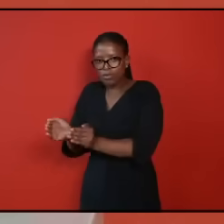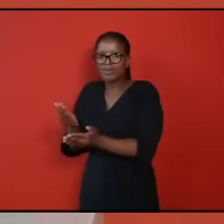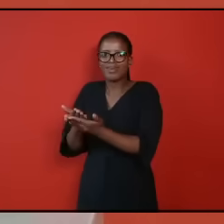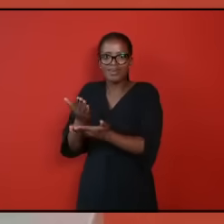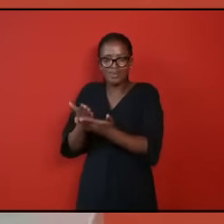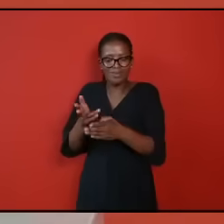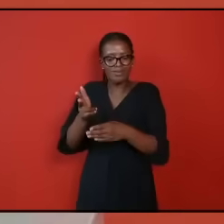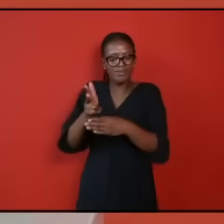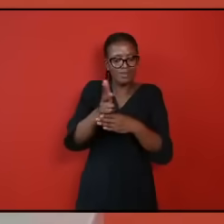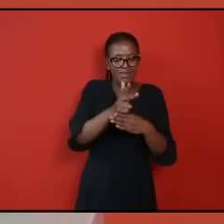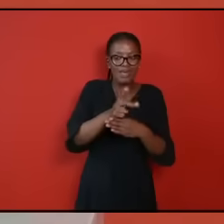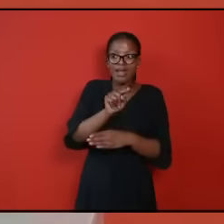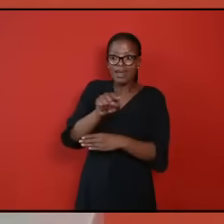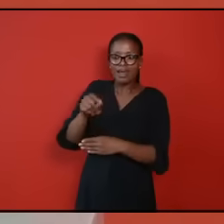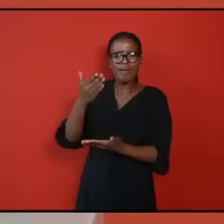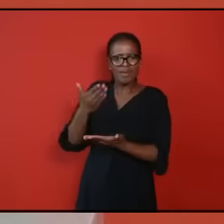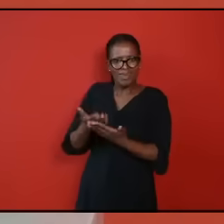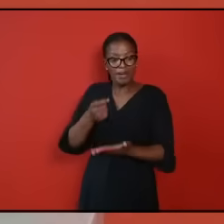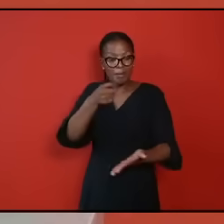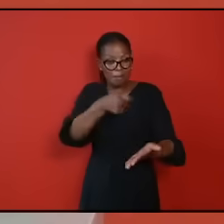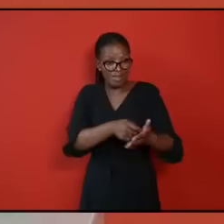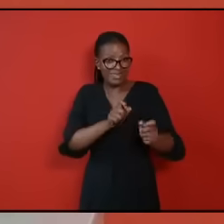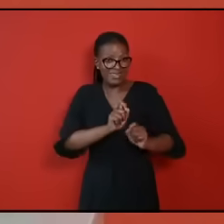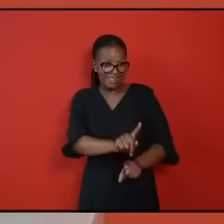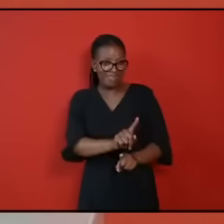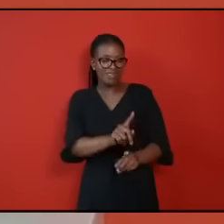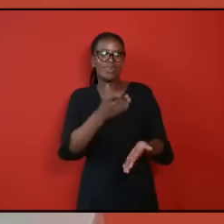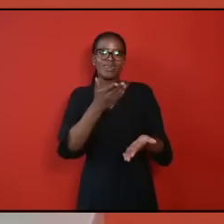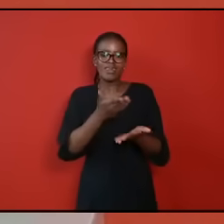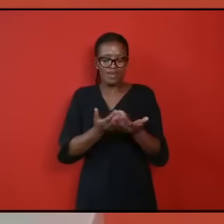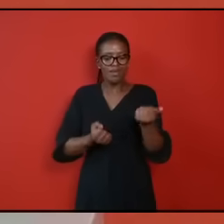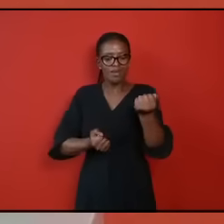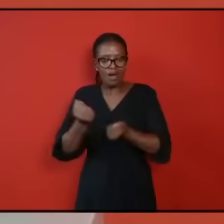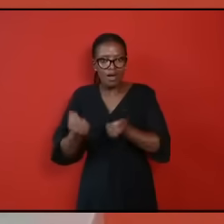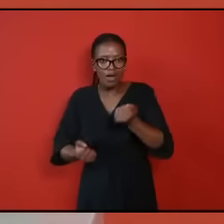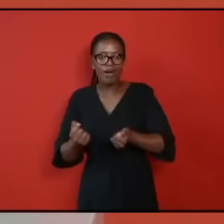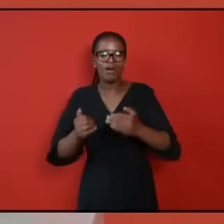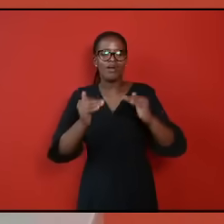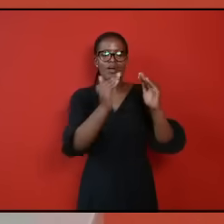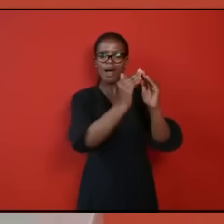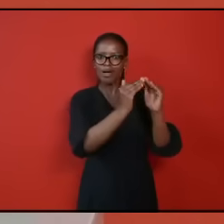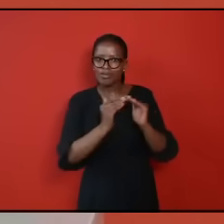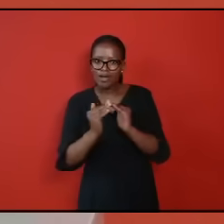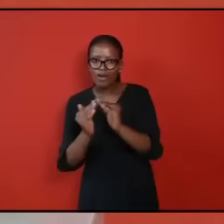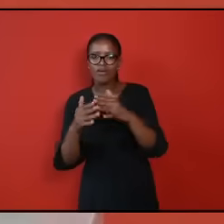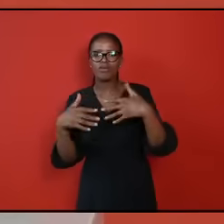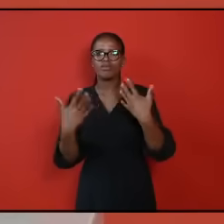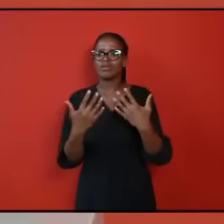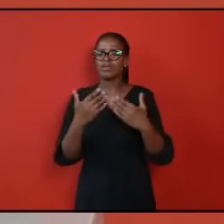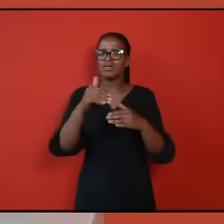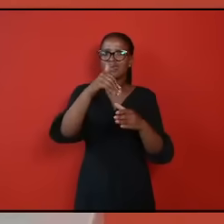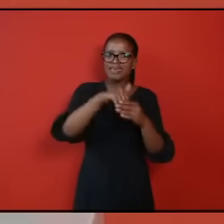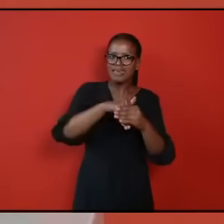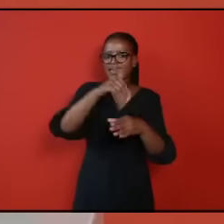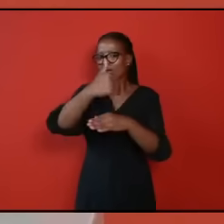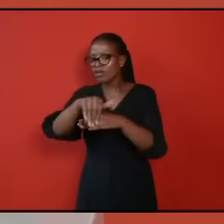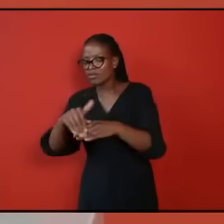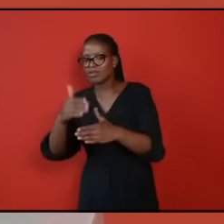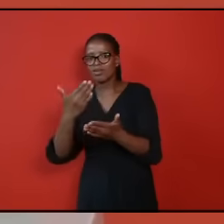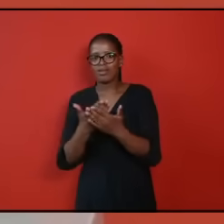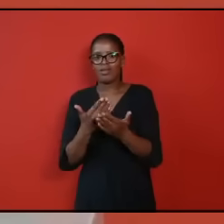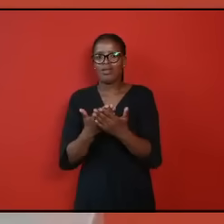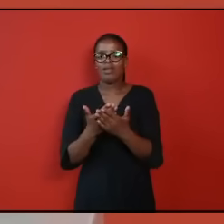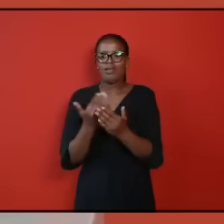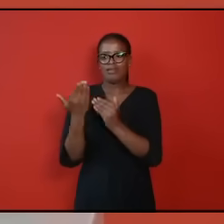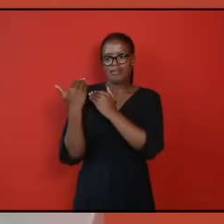Let those who can afford install cameras in the cars, in the yards, outside their yards, to secure South